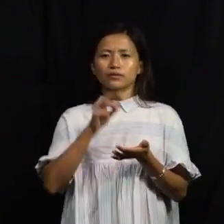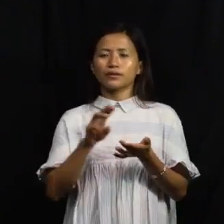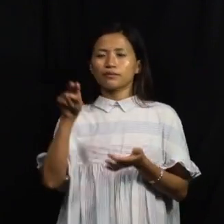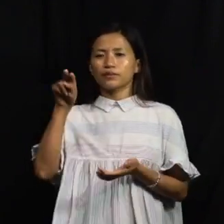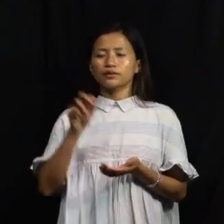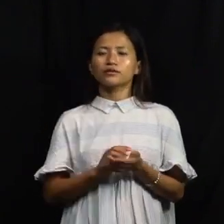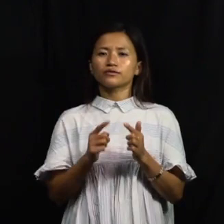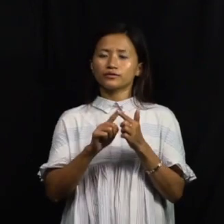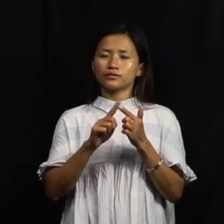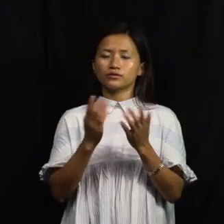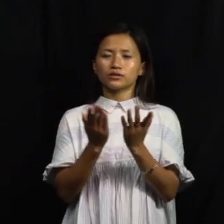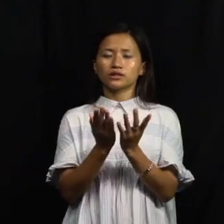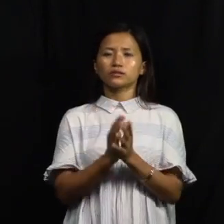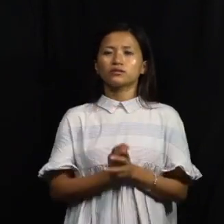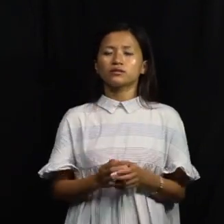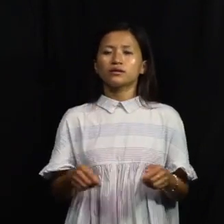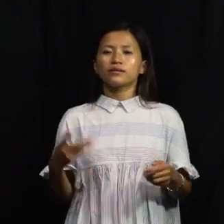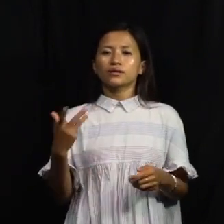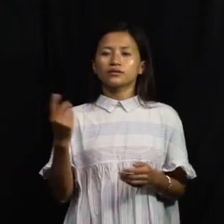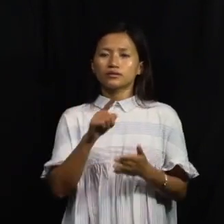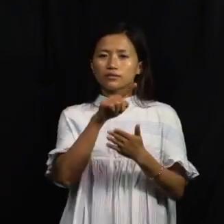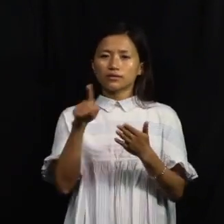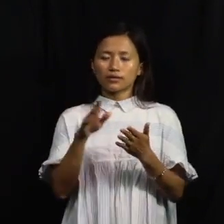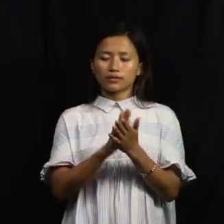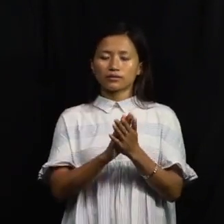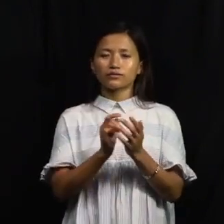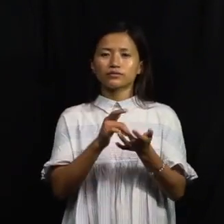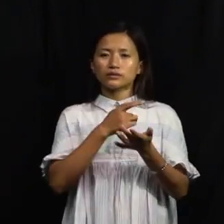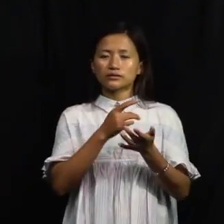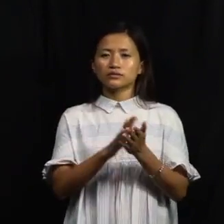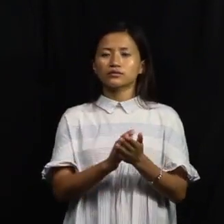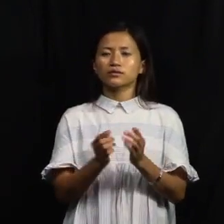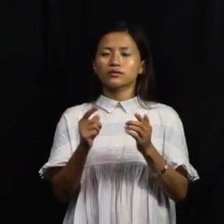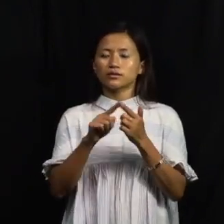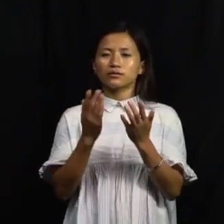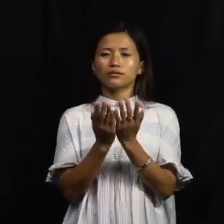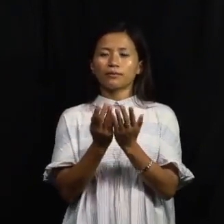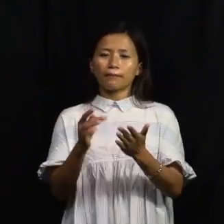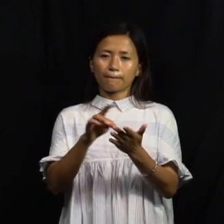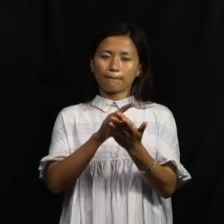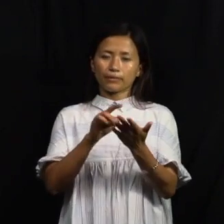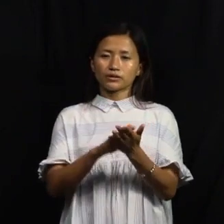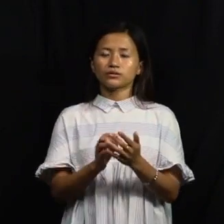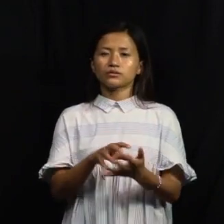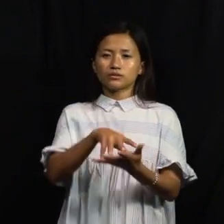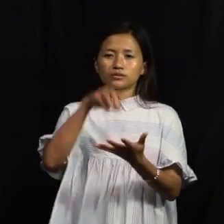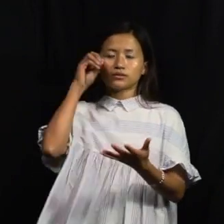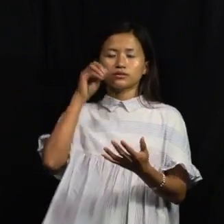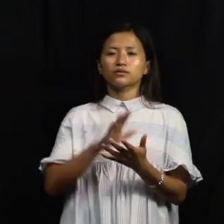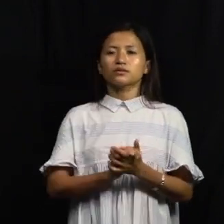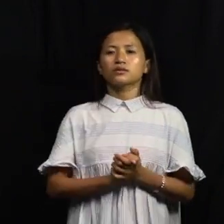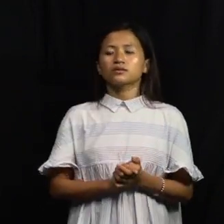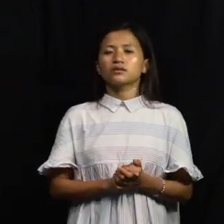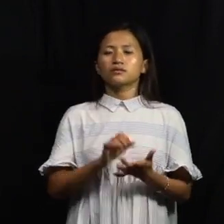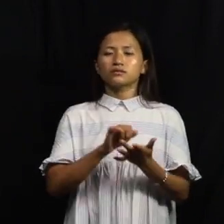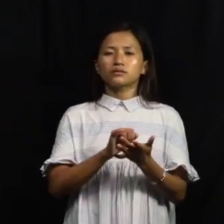of education, and that is how the right kind of education can be imparted to the learners, isn't it? So